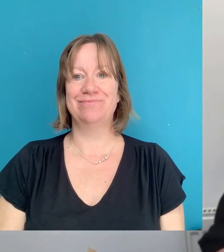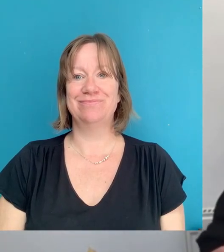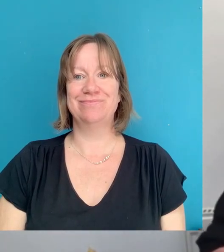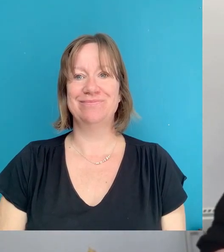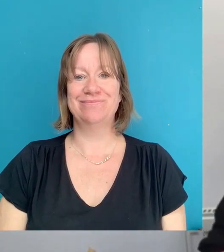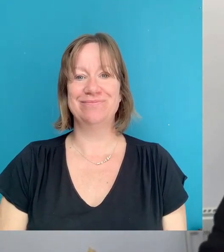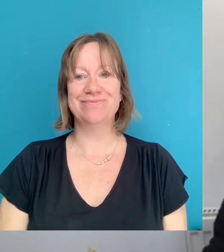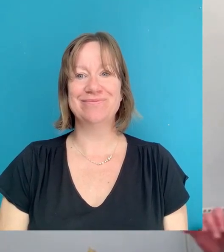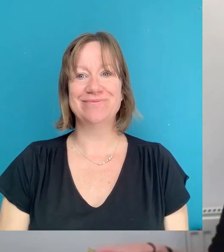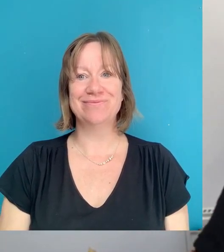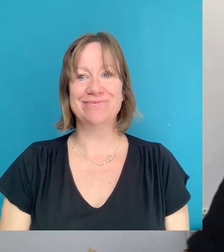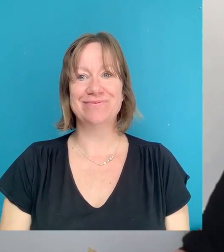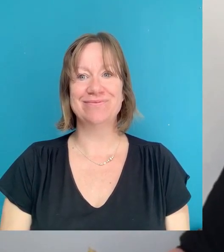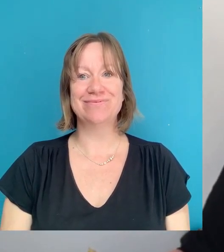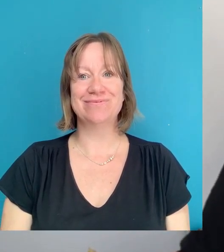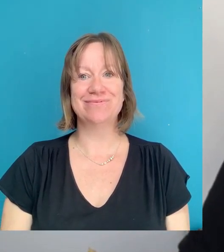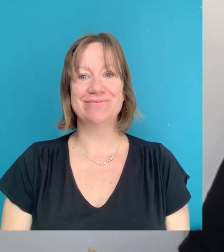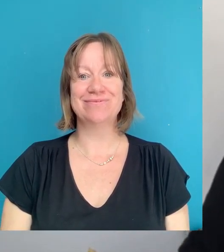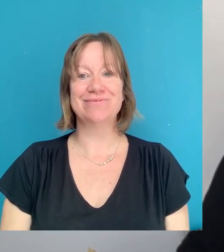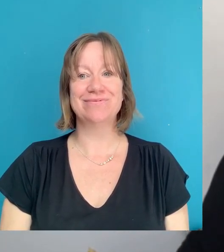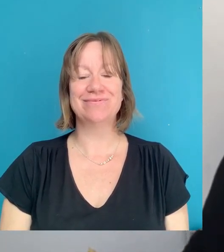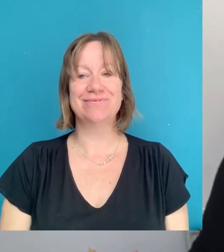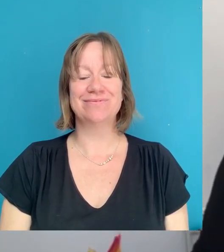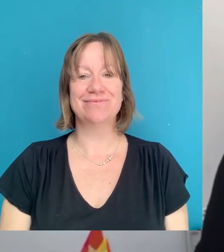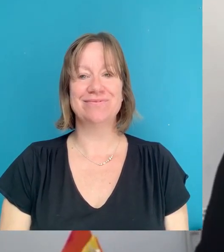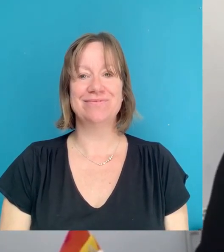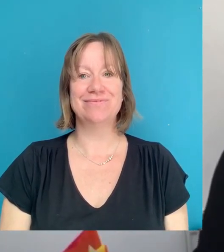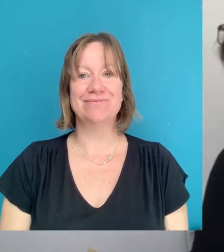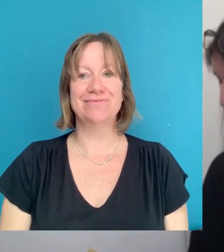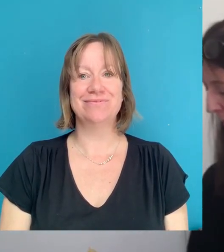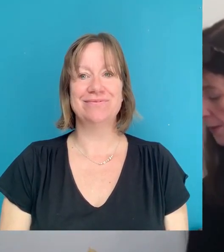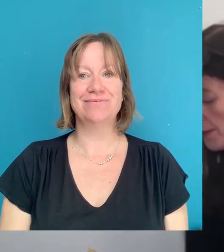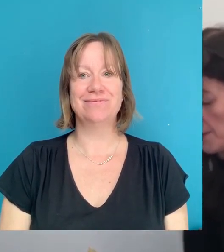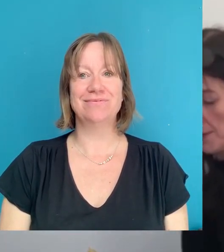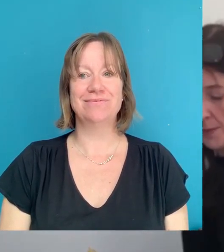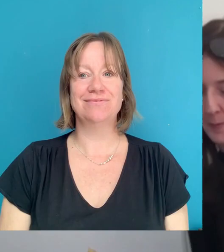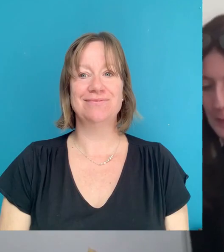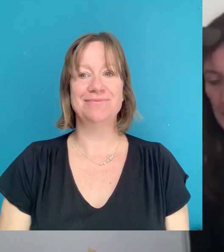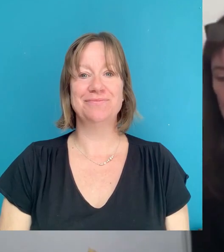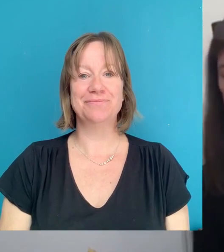I'm just moving all the inky paper out of the way.